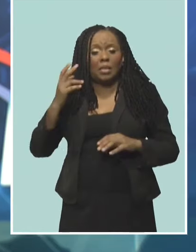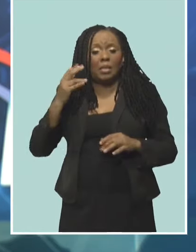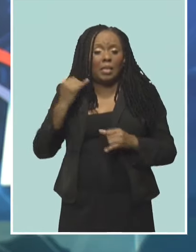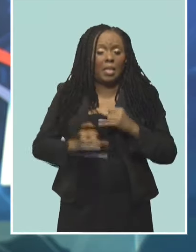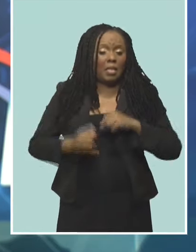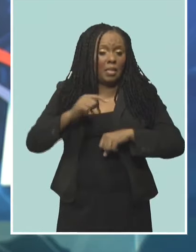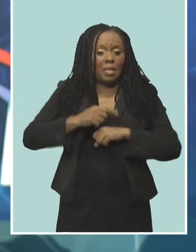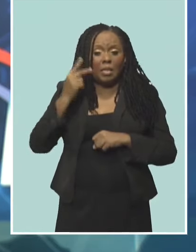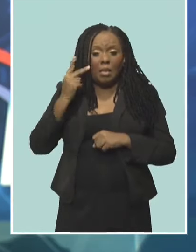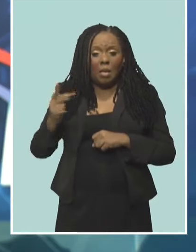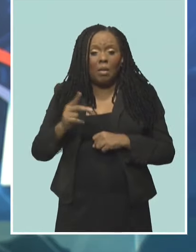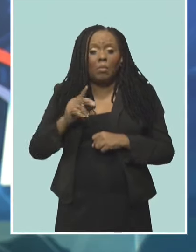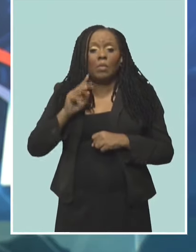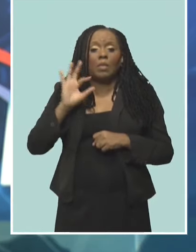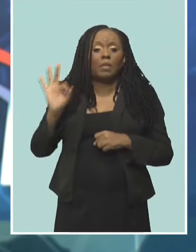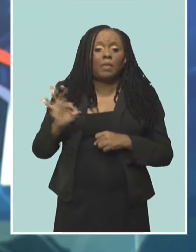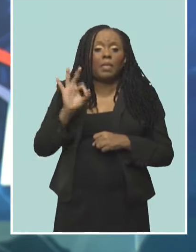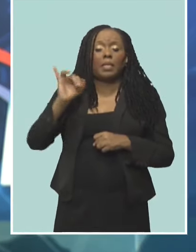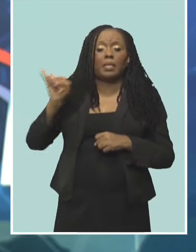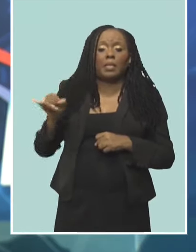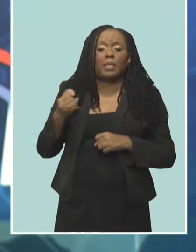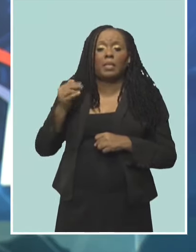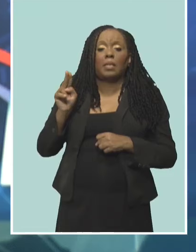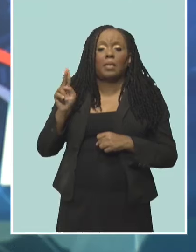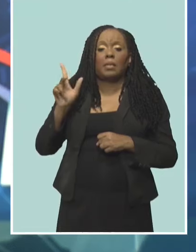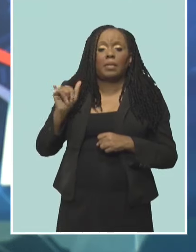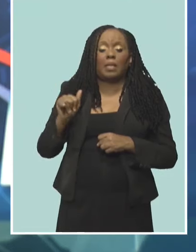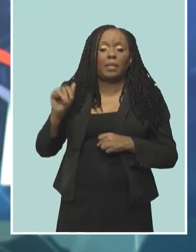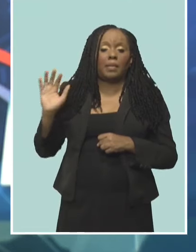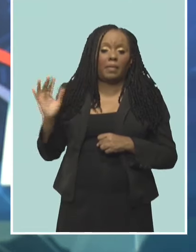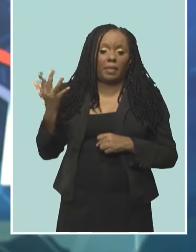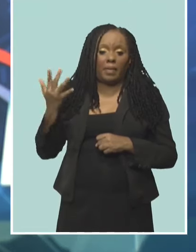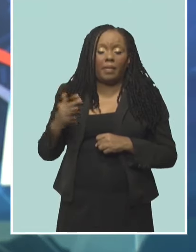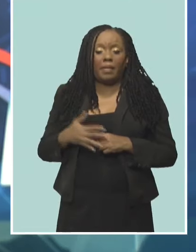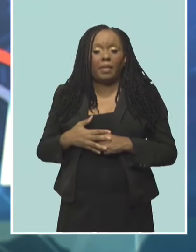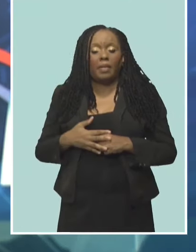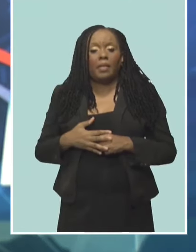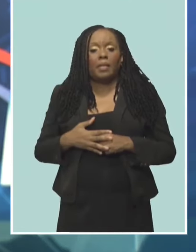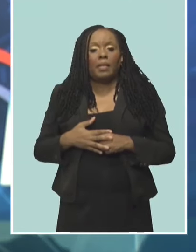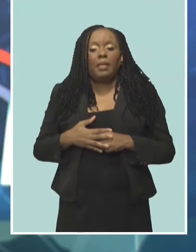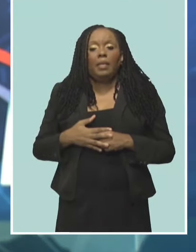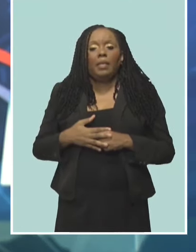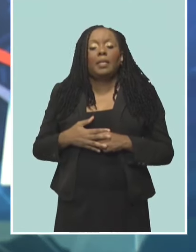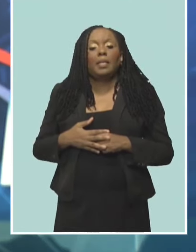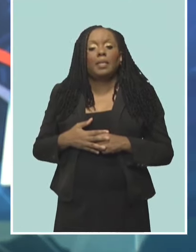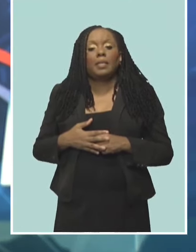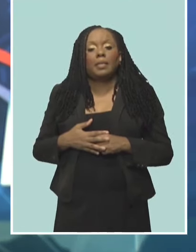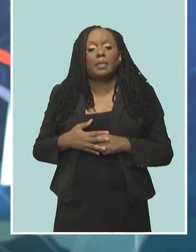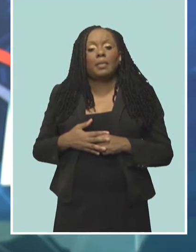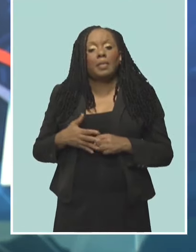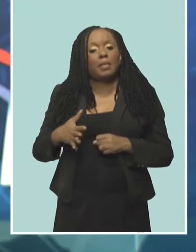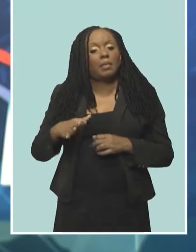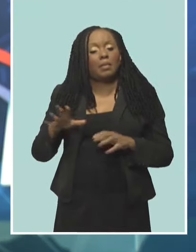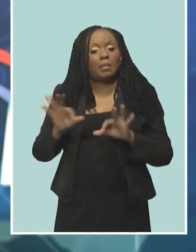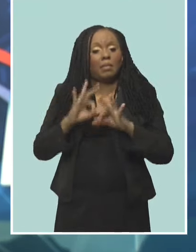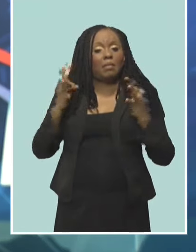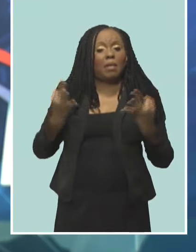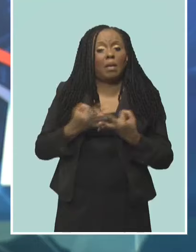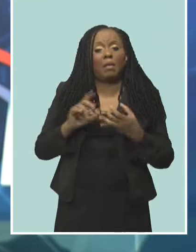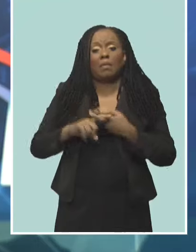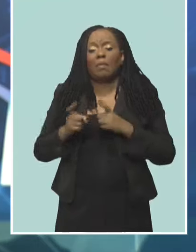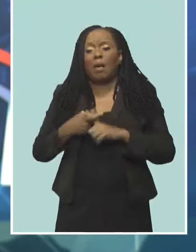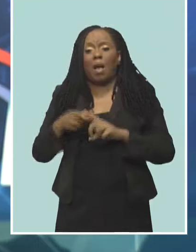his Airy Hill St. Joseph home on Friday, the 5th of July. She says relatives and friends are worried about how the former educator